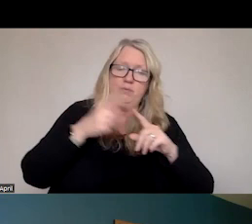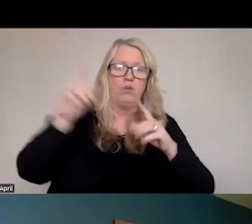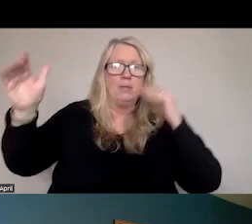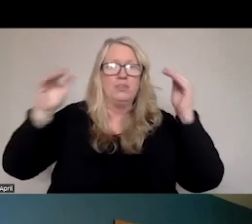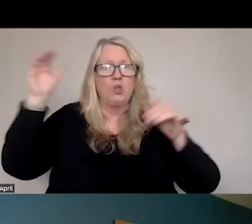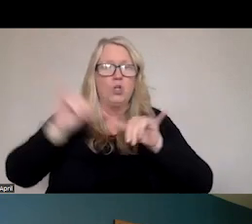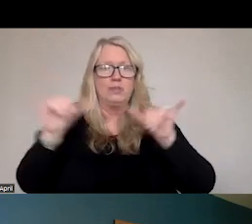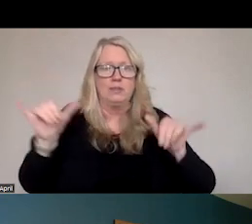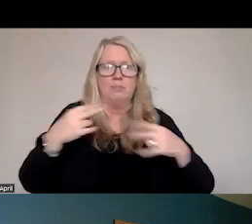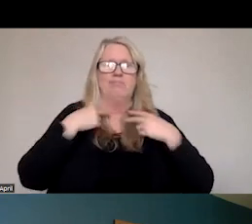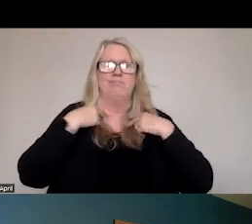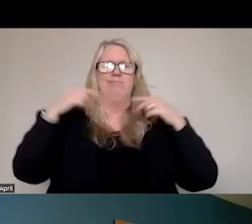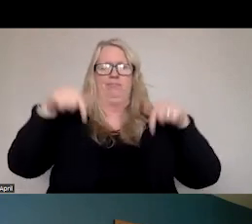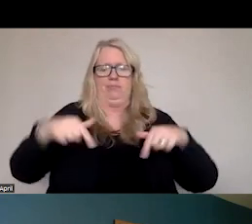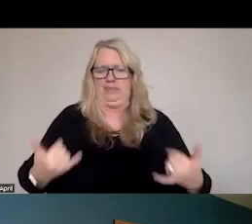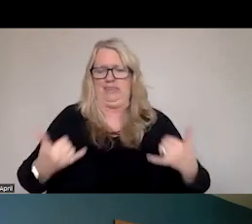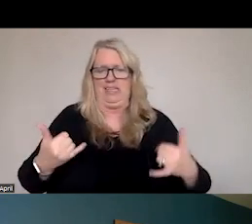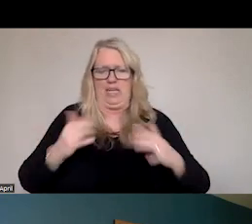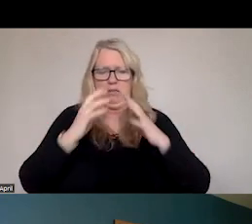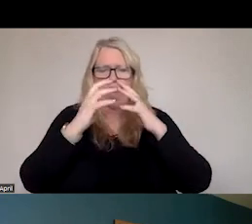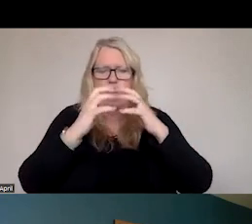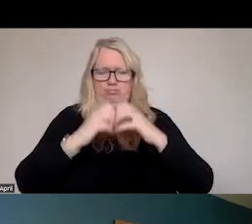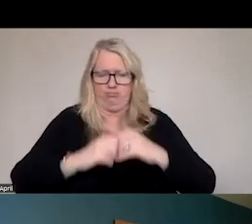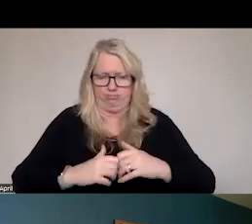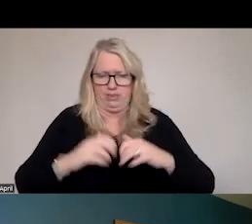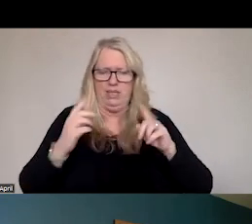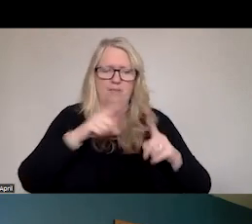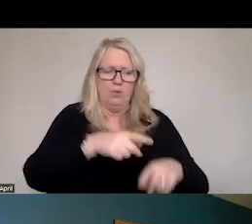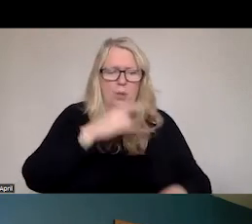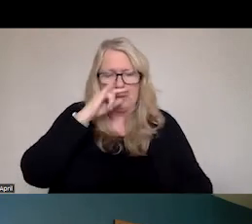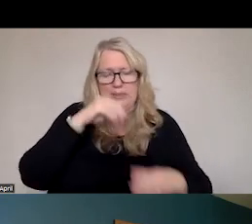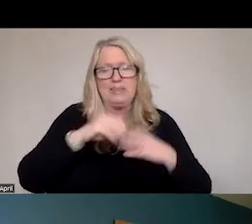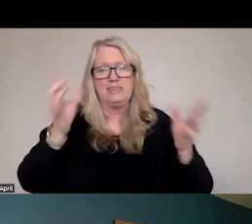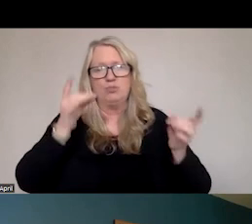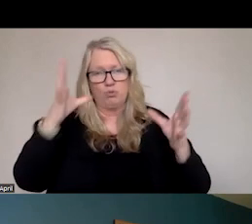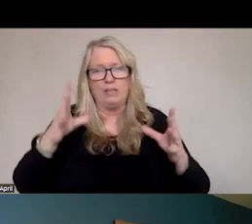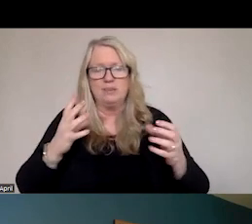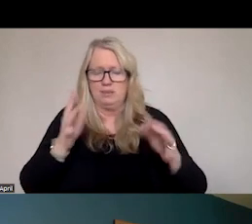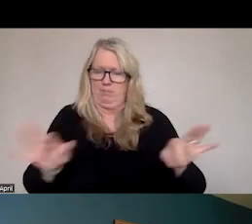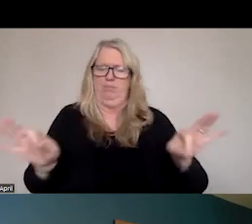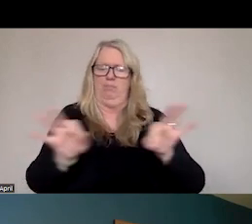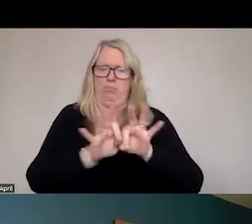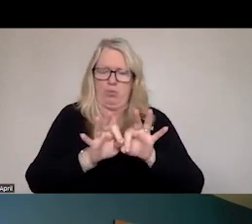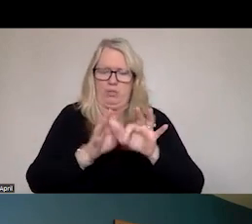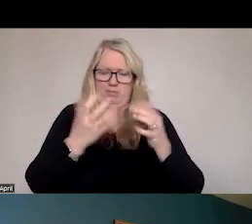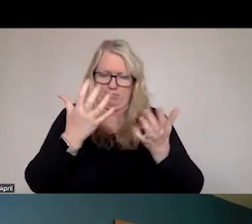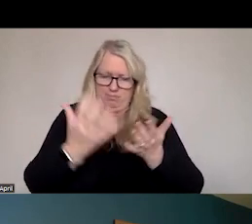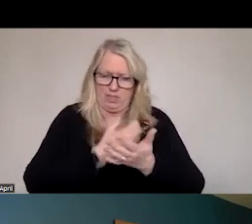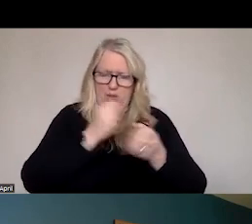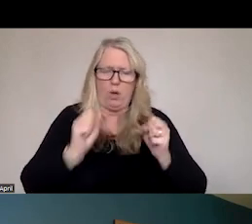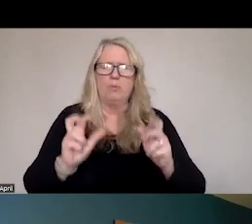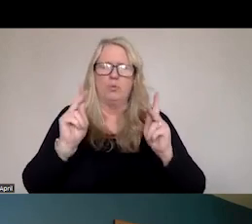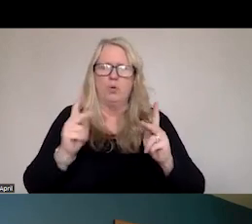to where we're at today, which is a crumbling system and kids in crisis. It's important that we take this opportunity, and those